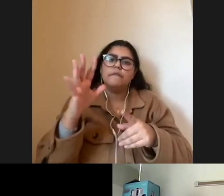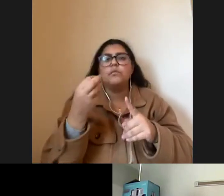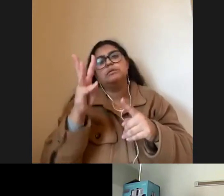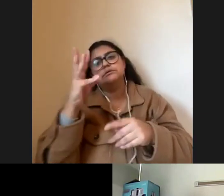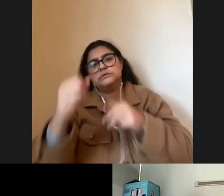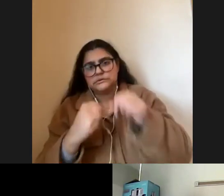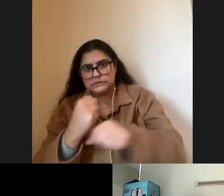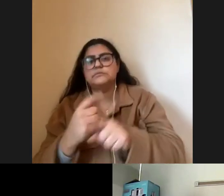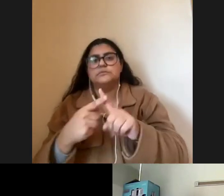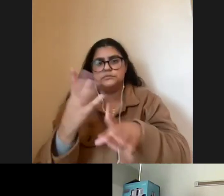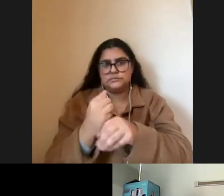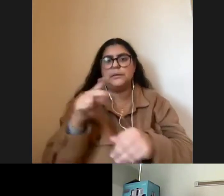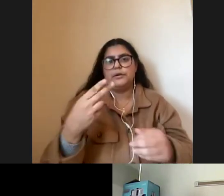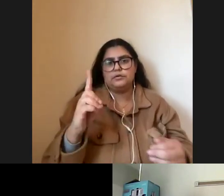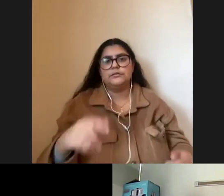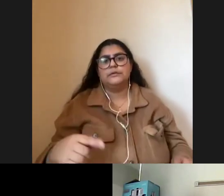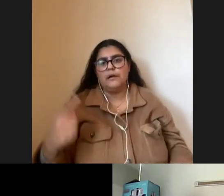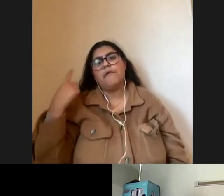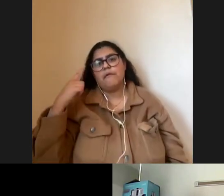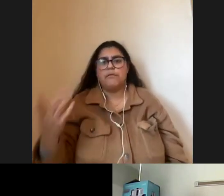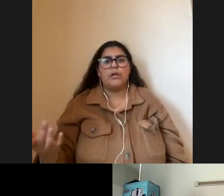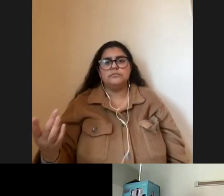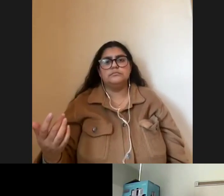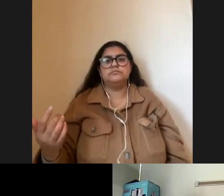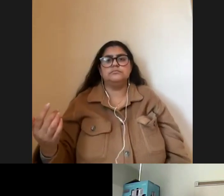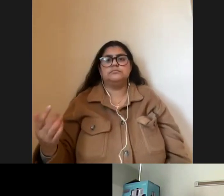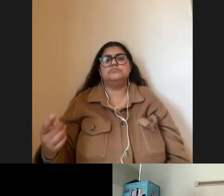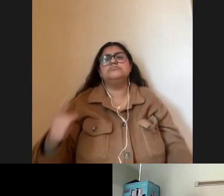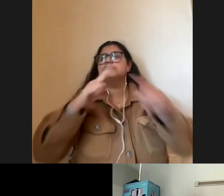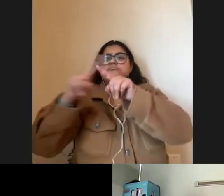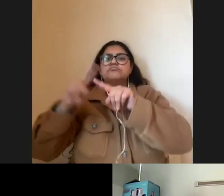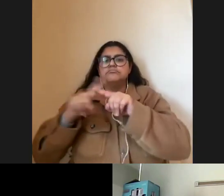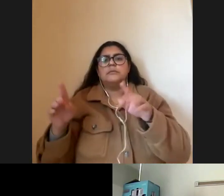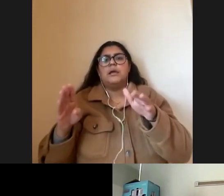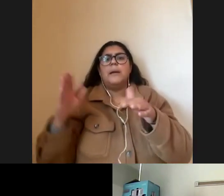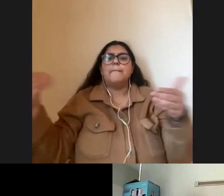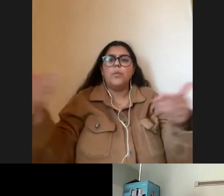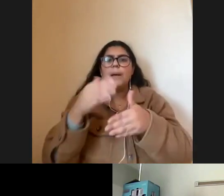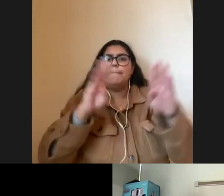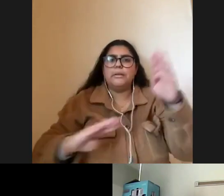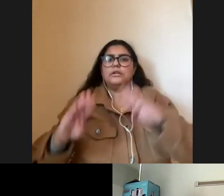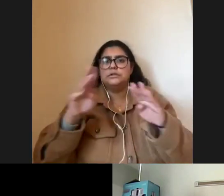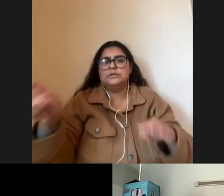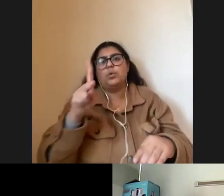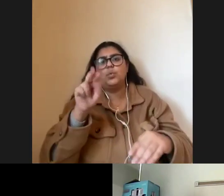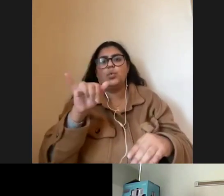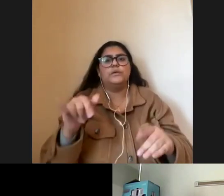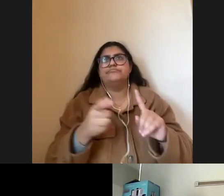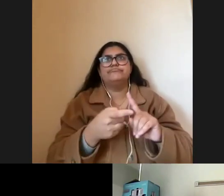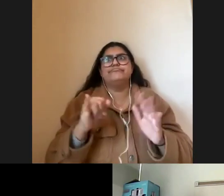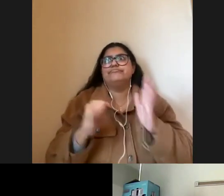to get a PhD. For just like a broad brushstroke marine biology, Kory is just happens to be a rock star.